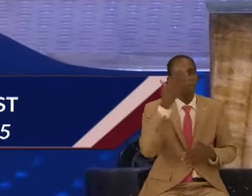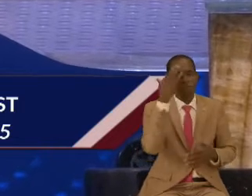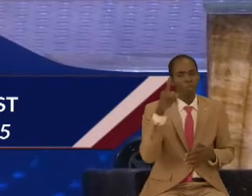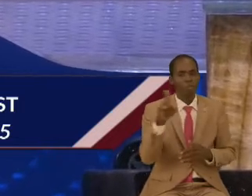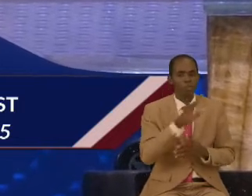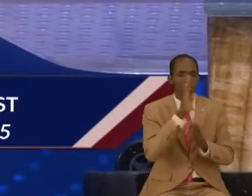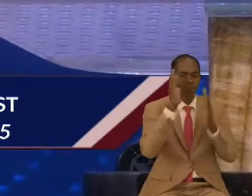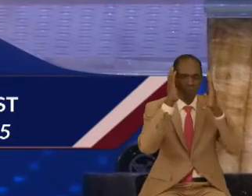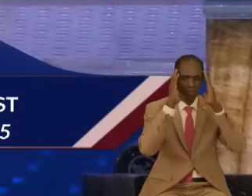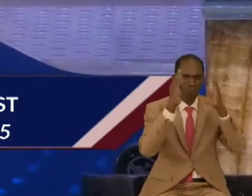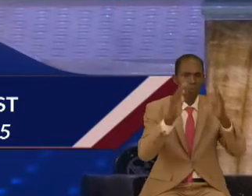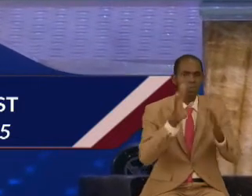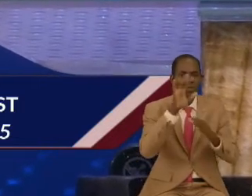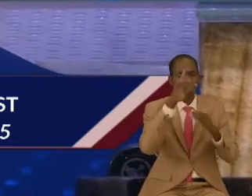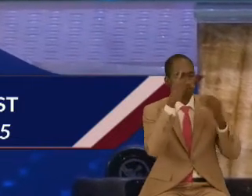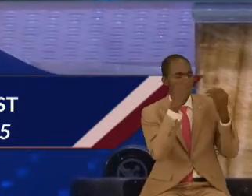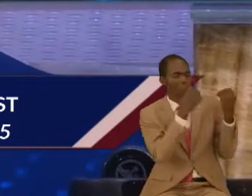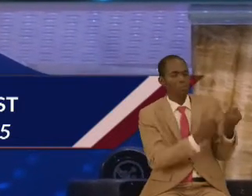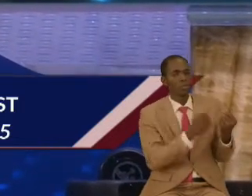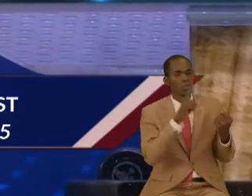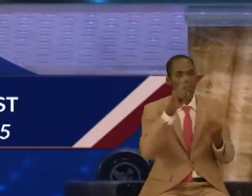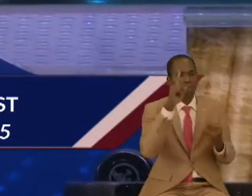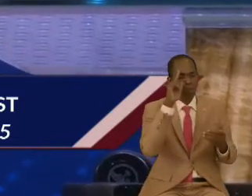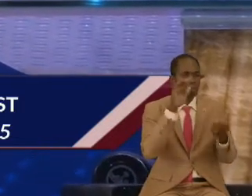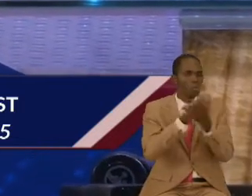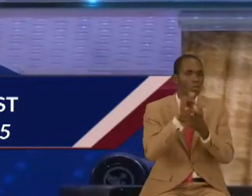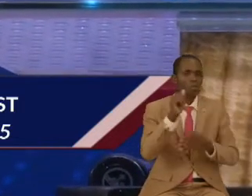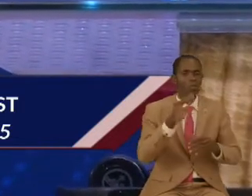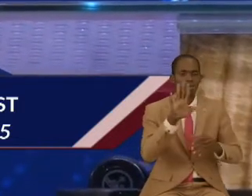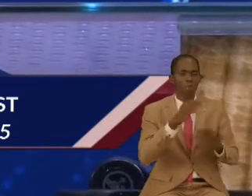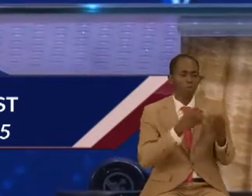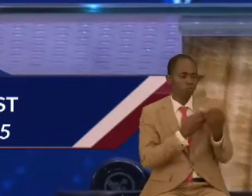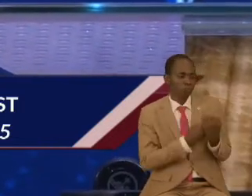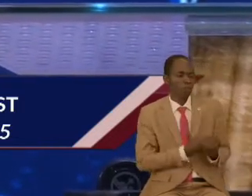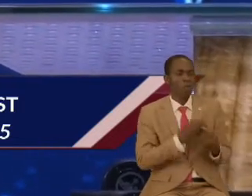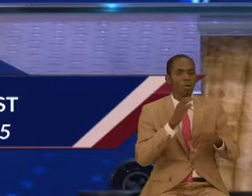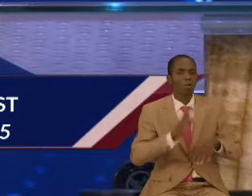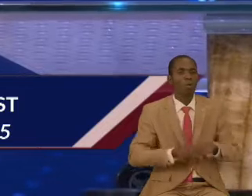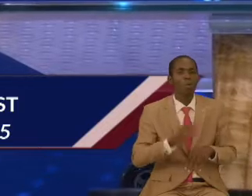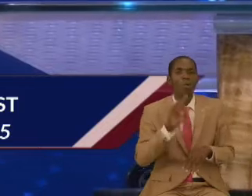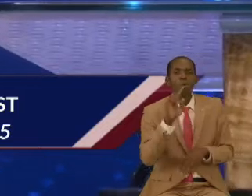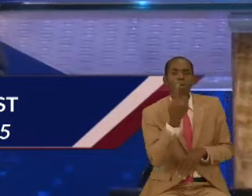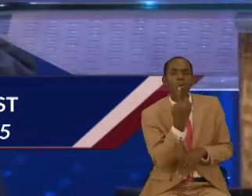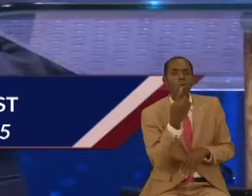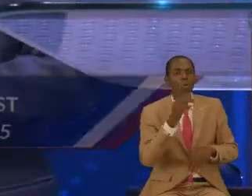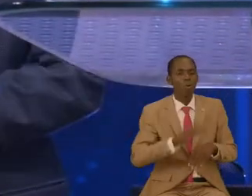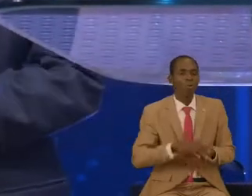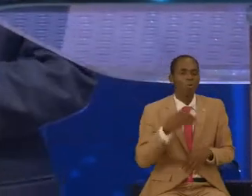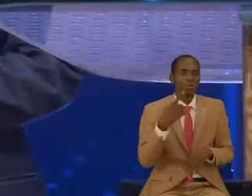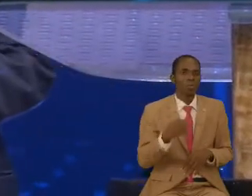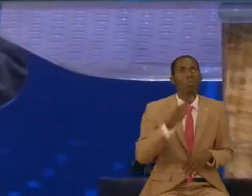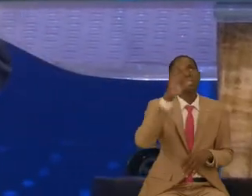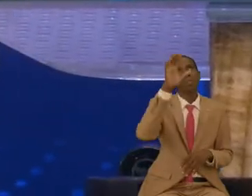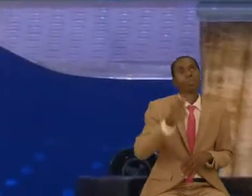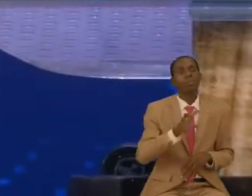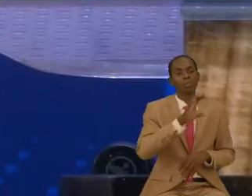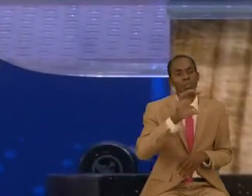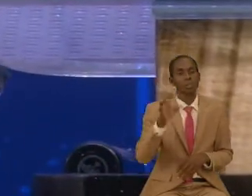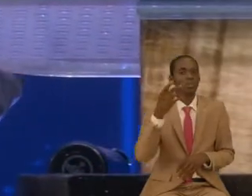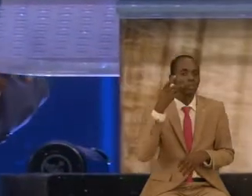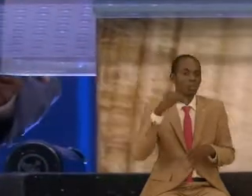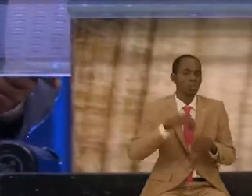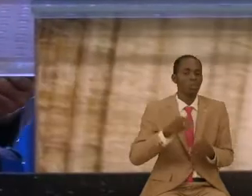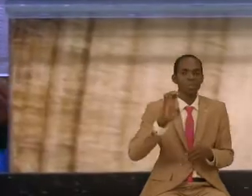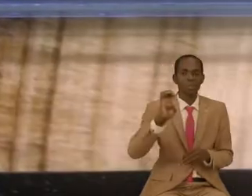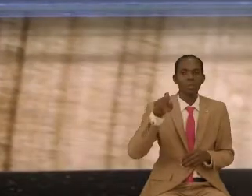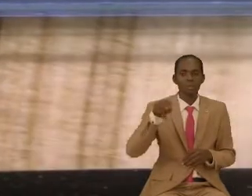center your faith, your conviction, your confidence only on the cross of Christ? Ephesians chapter 2, reading